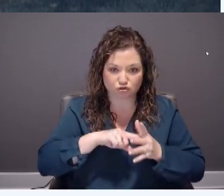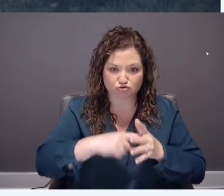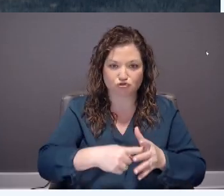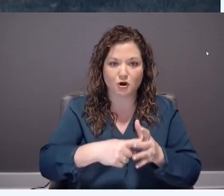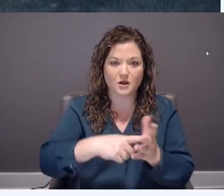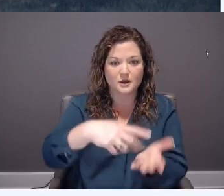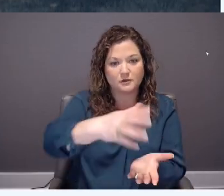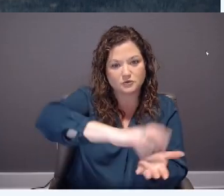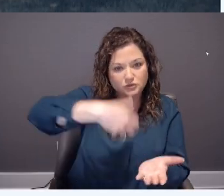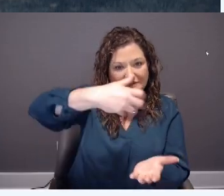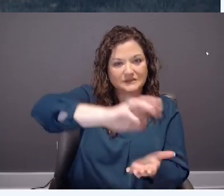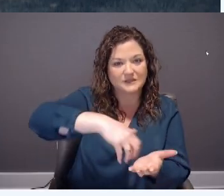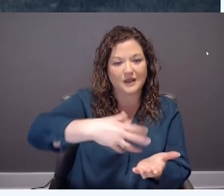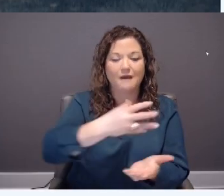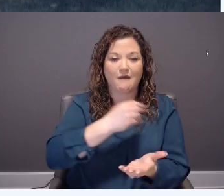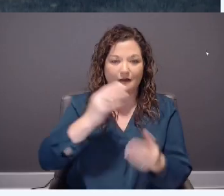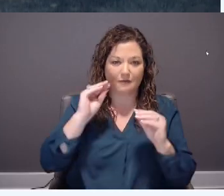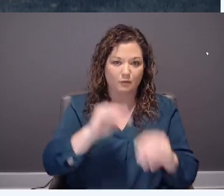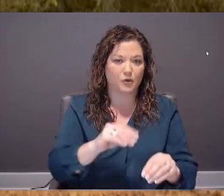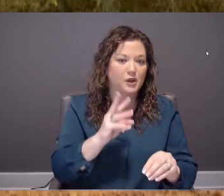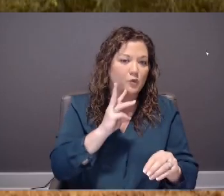on a water and sewer access plan.